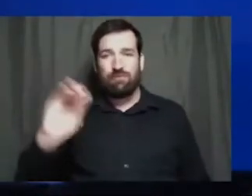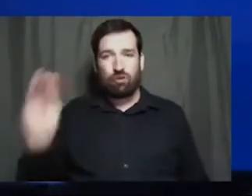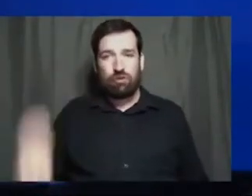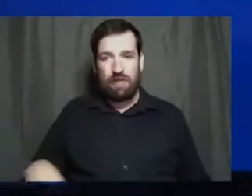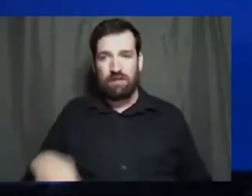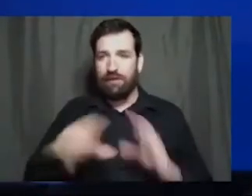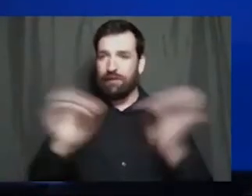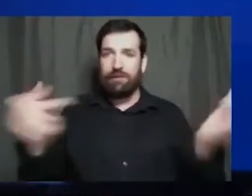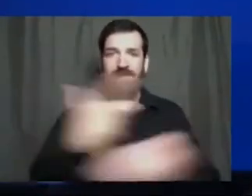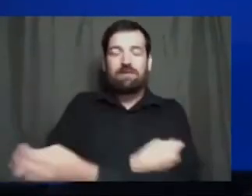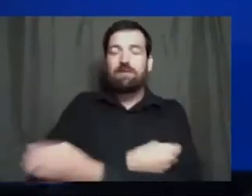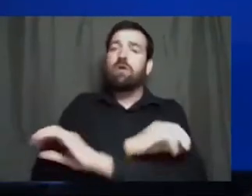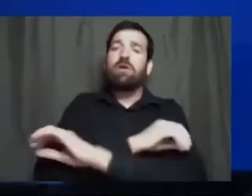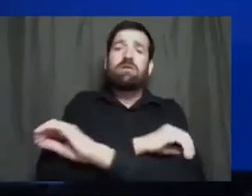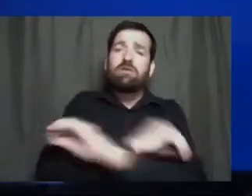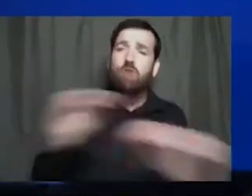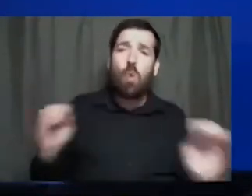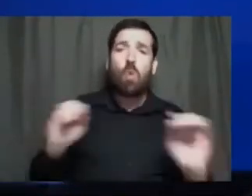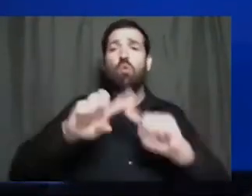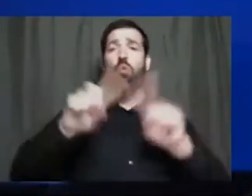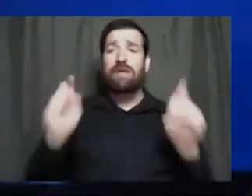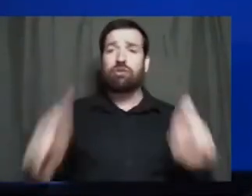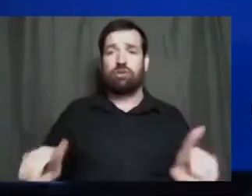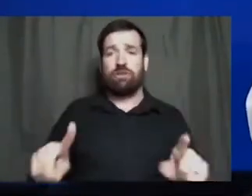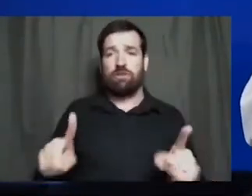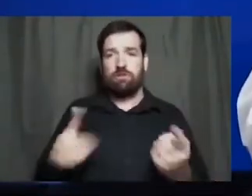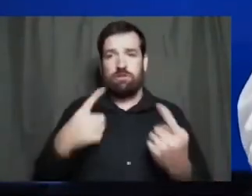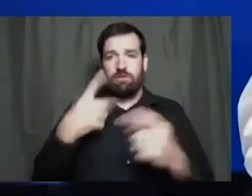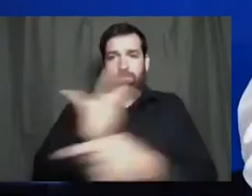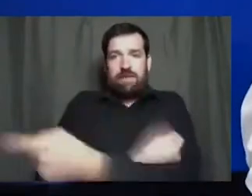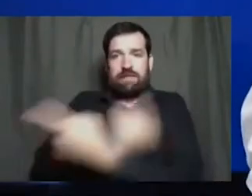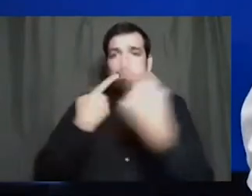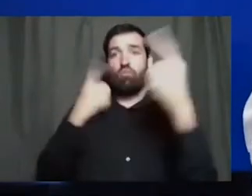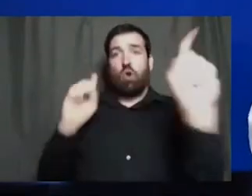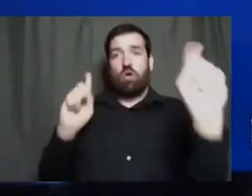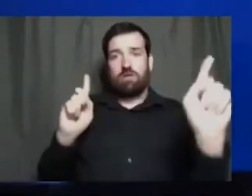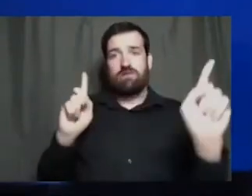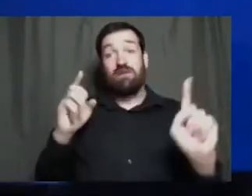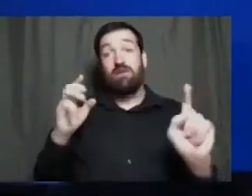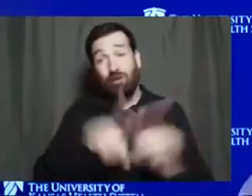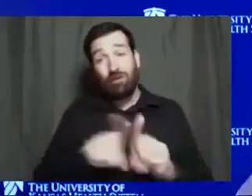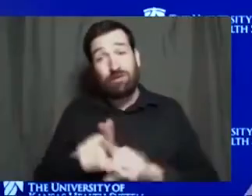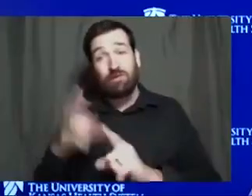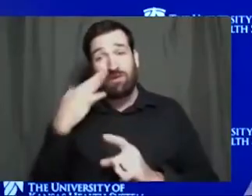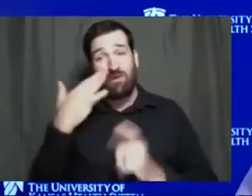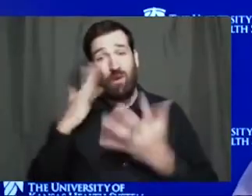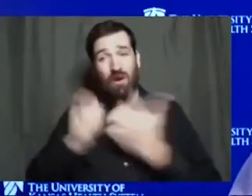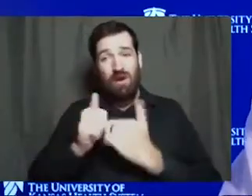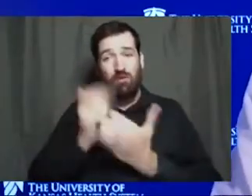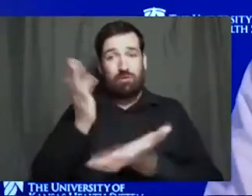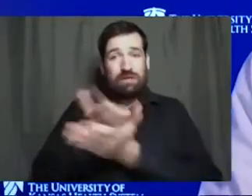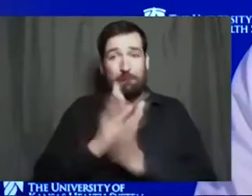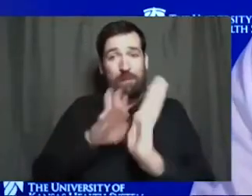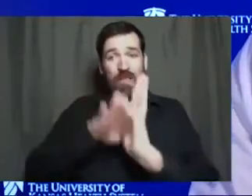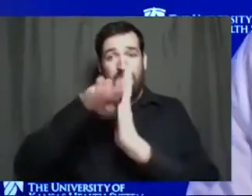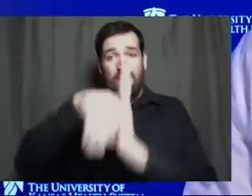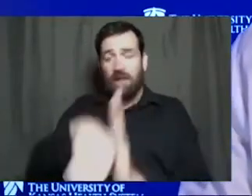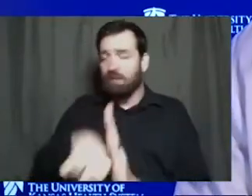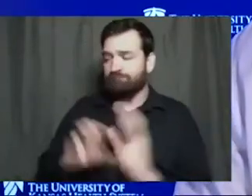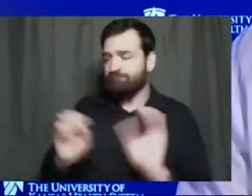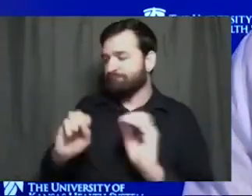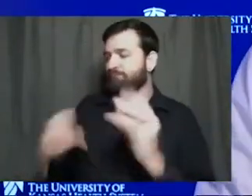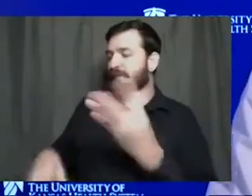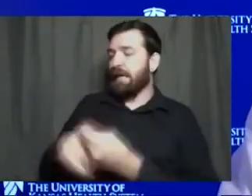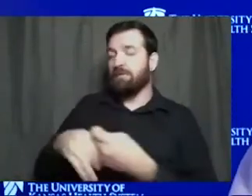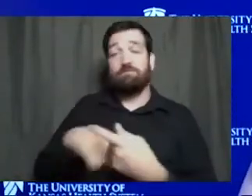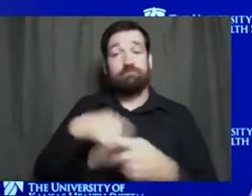still works. There's also no question that we know how to bend or break that curve. Yeah, I mean, there's nothing to add for that. We have to keep doing the right things. Can